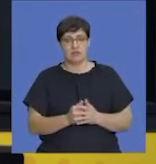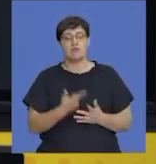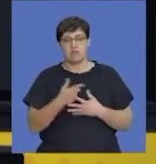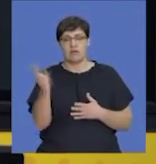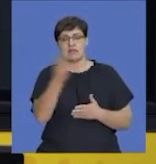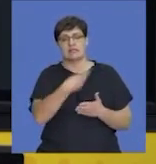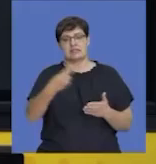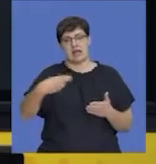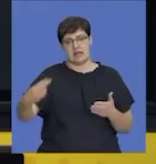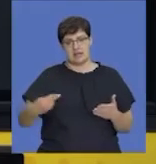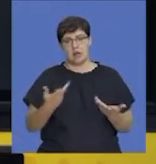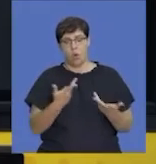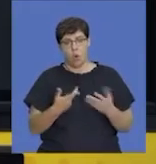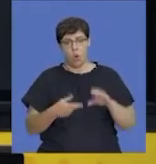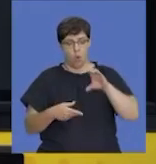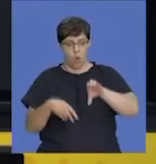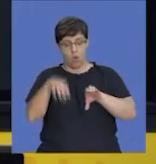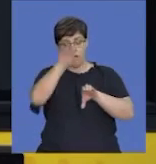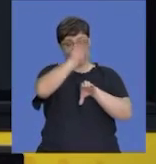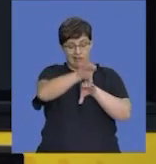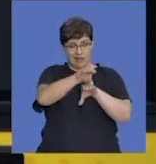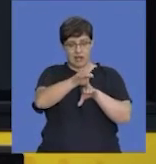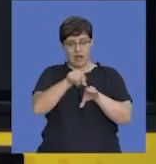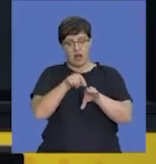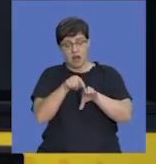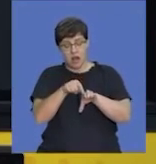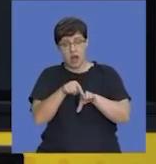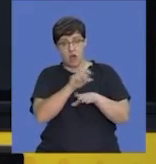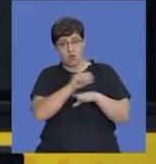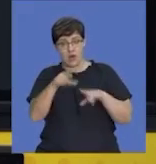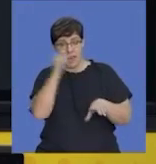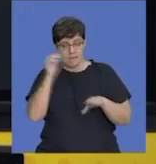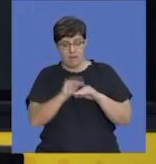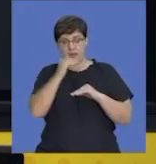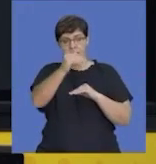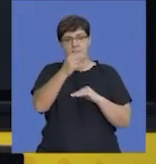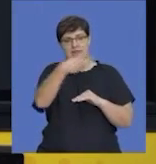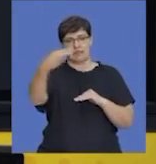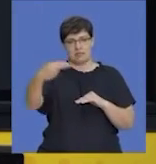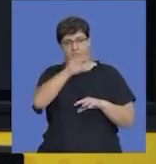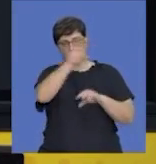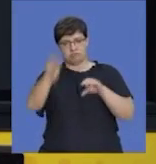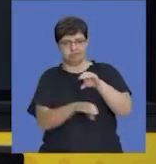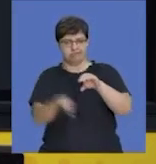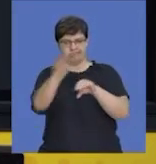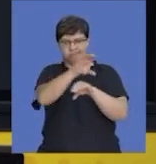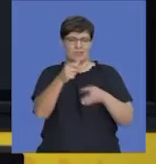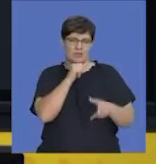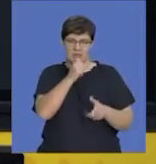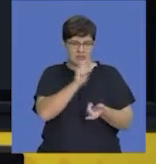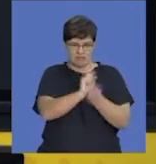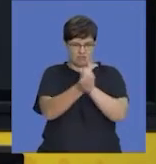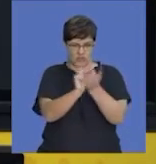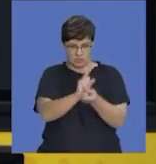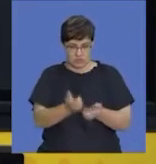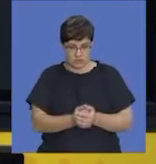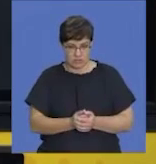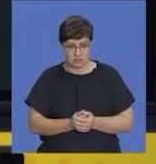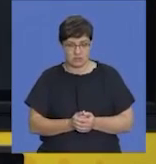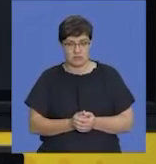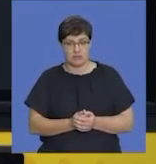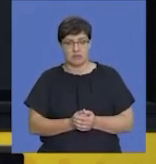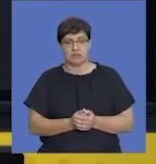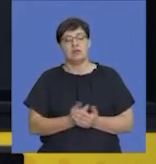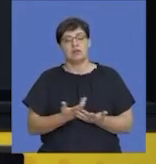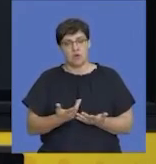you could sign before you actually include your initials. The format is adjustable in that way. So you can obviously